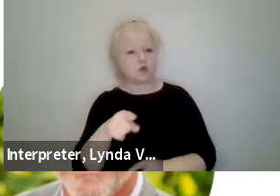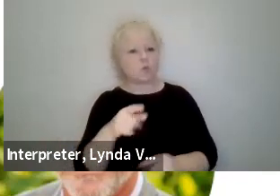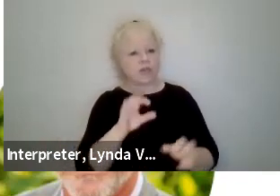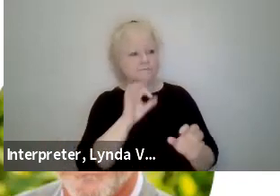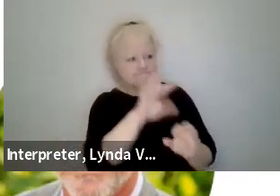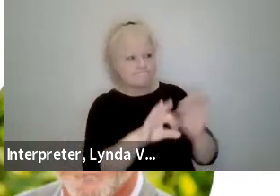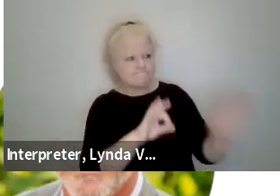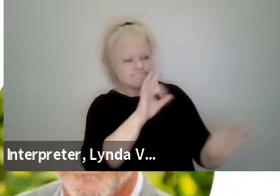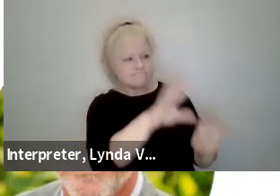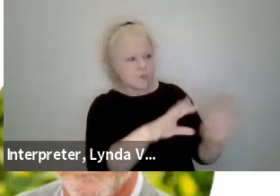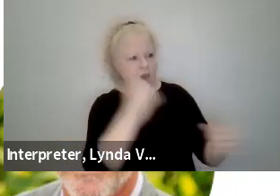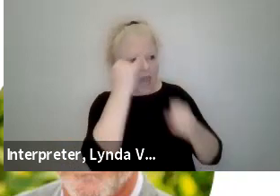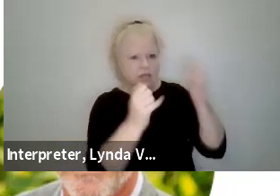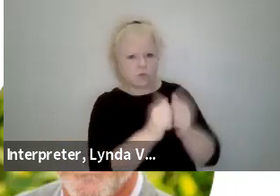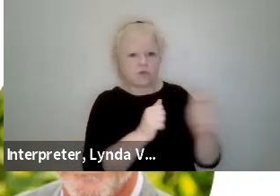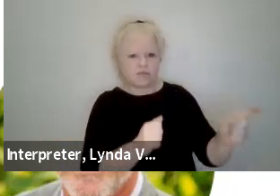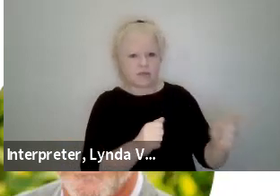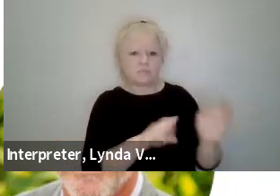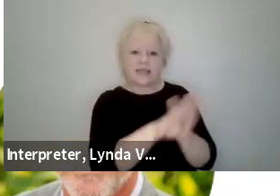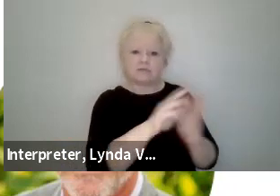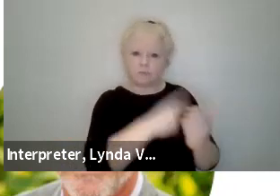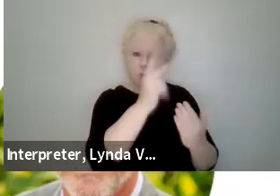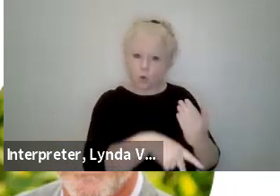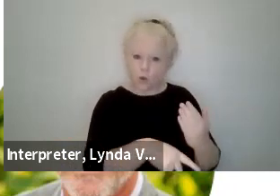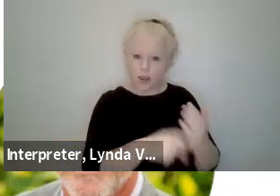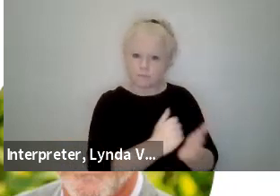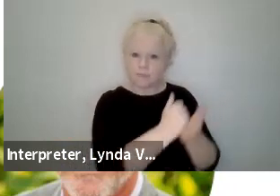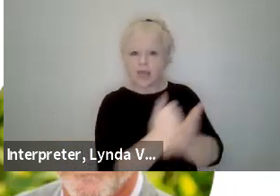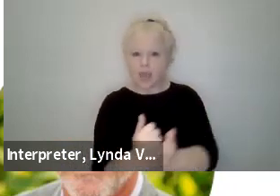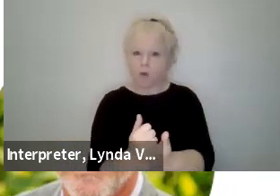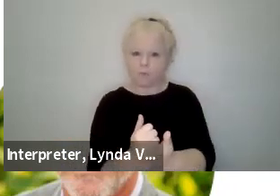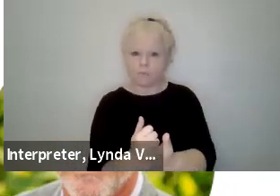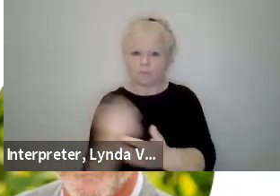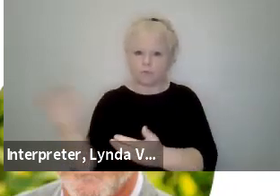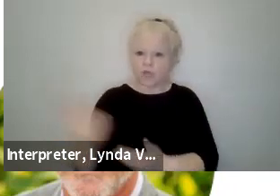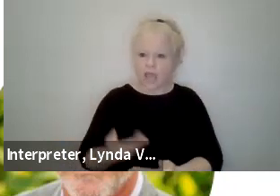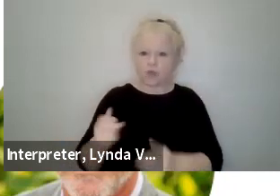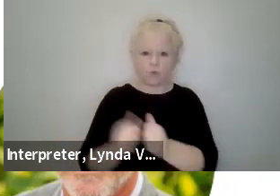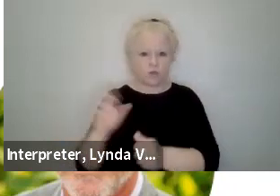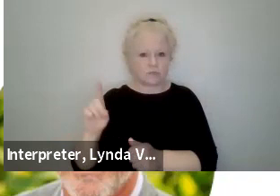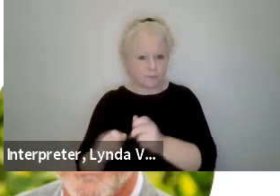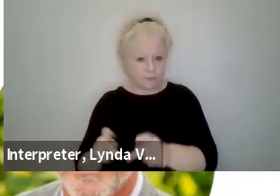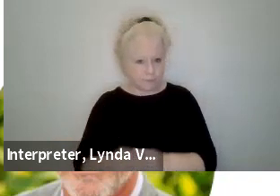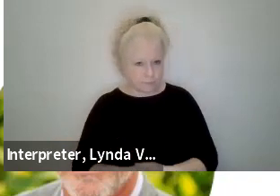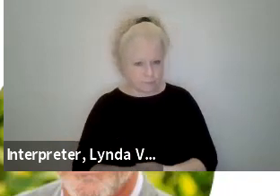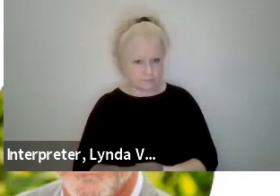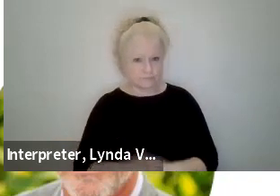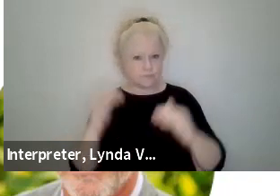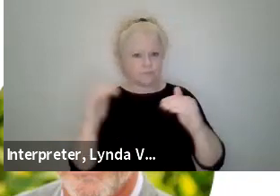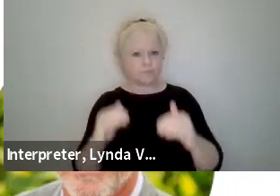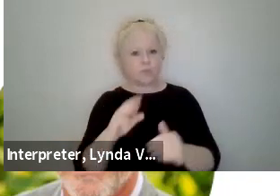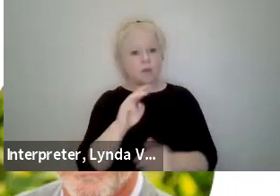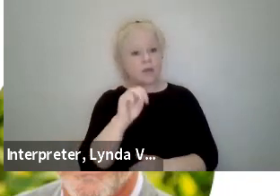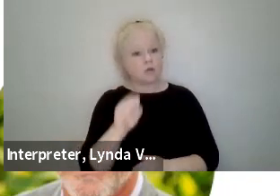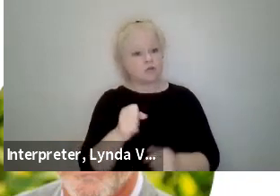that and develop a program. Another thing that was brought to the table was Microsoft provided equipment and